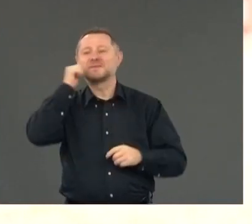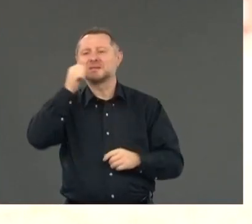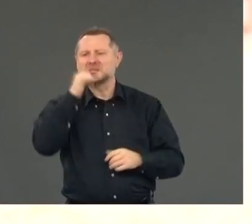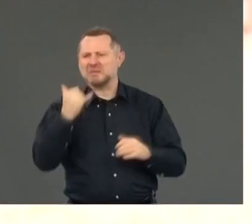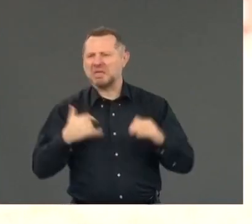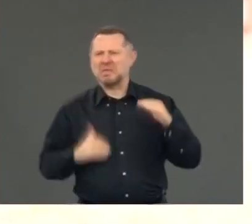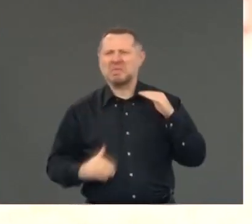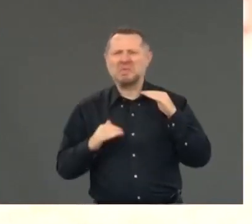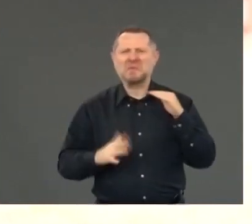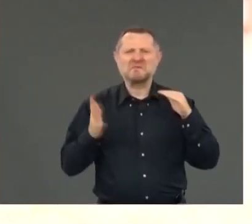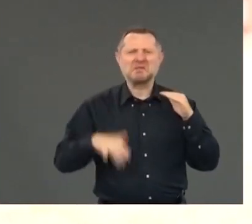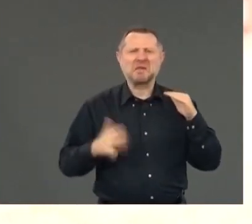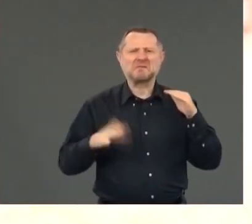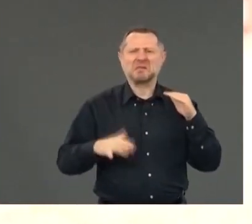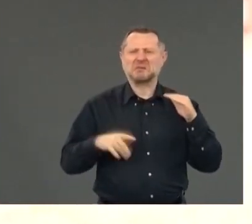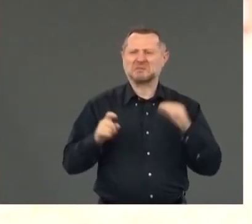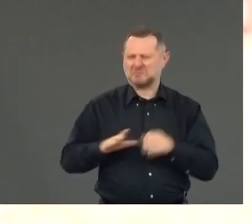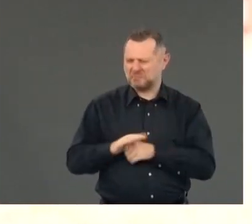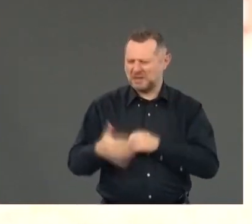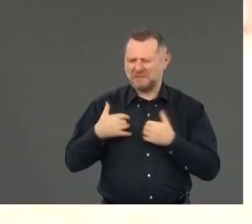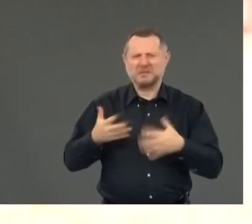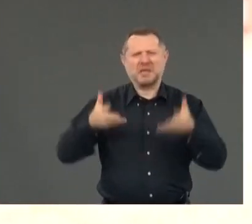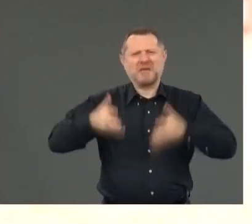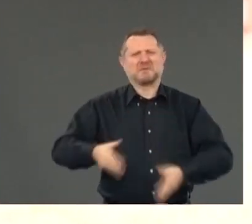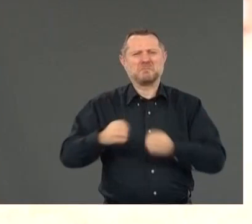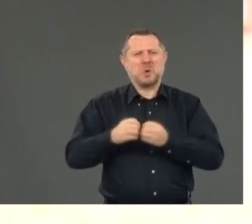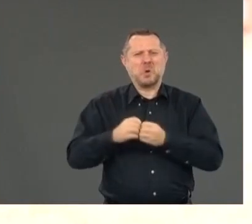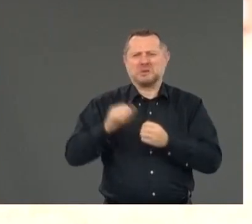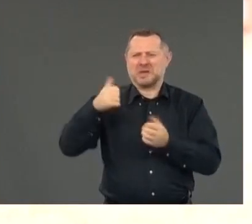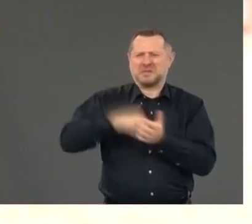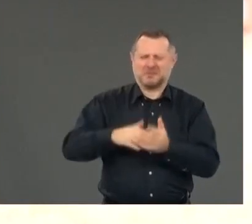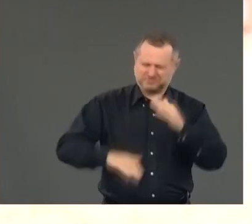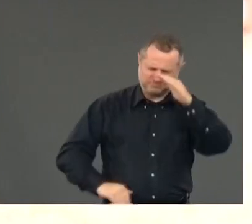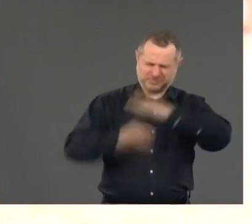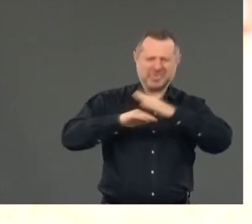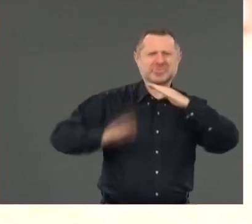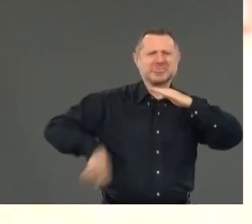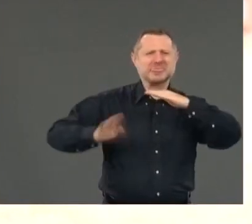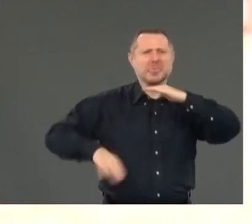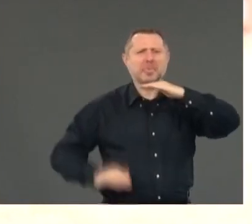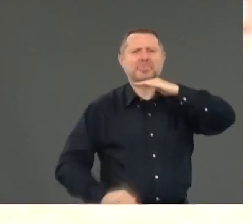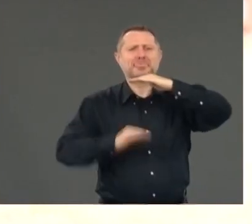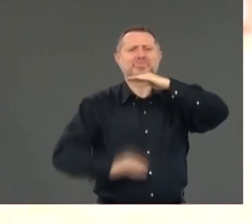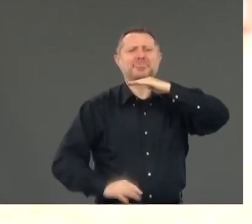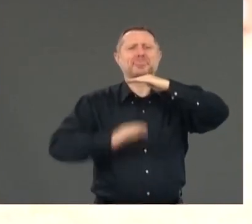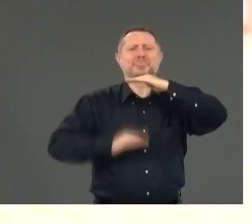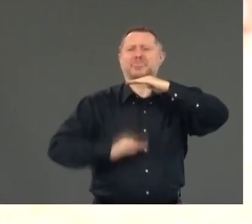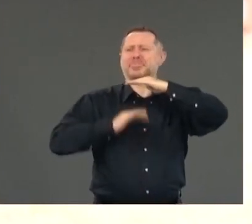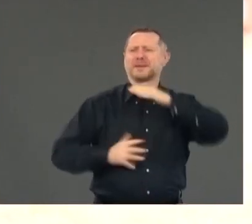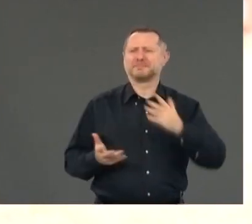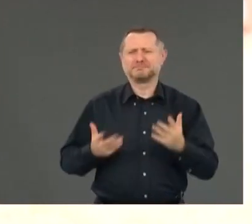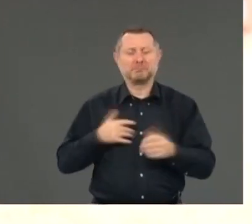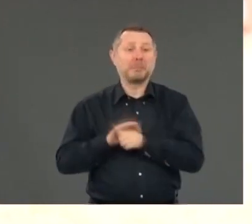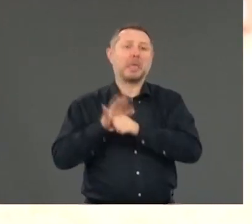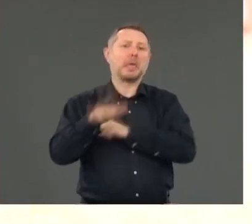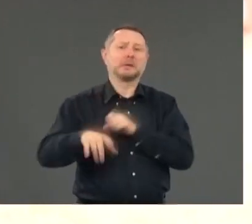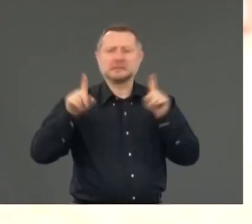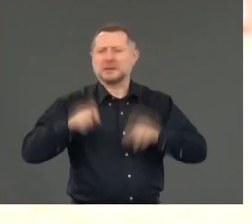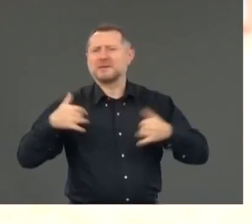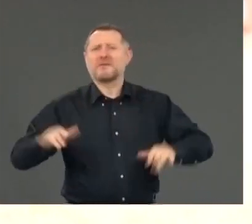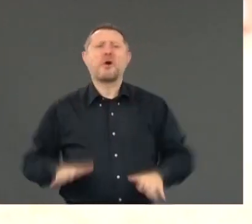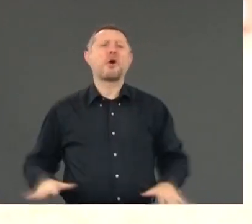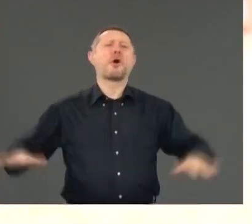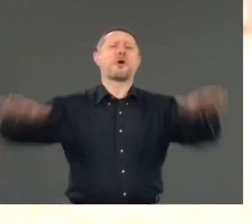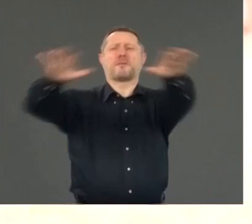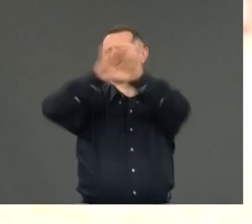day. So it's not that we're at a capacity level. We have more capacity for the public than we are